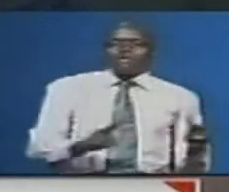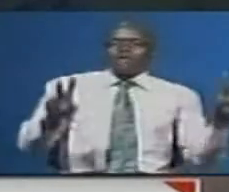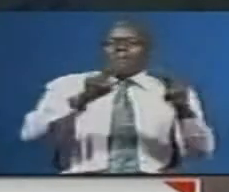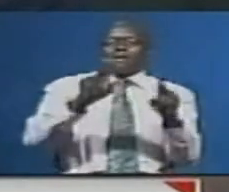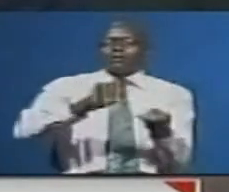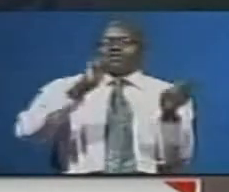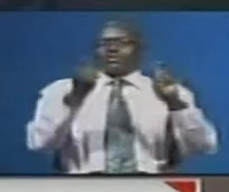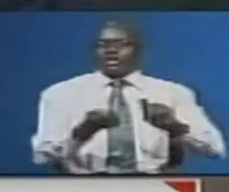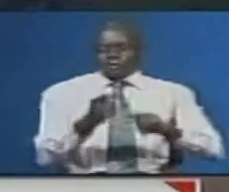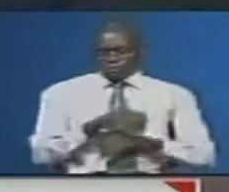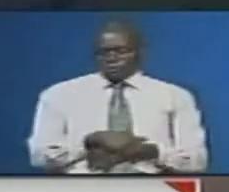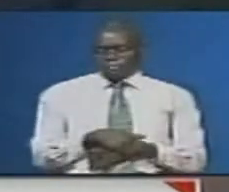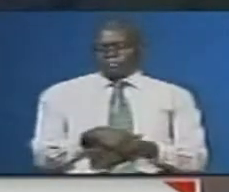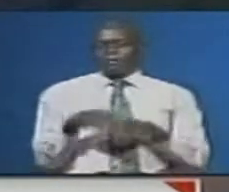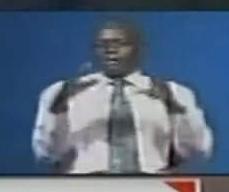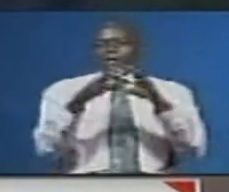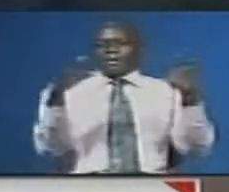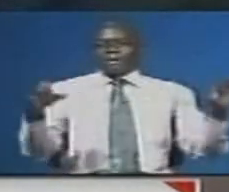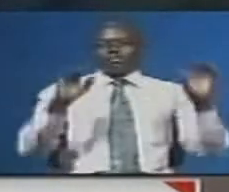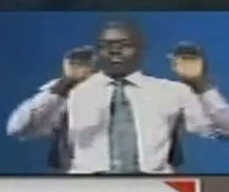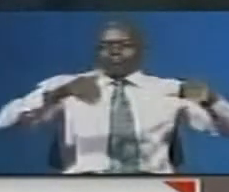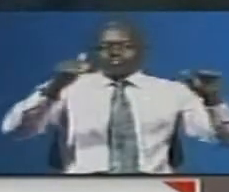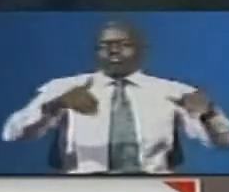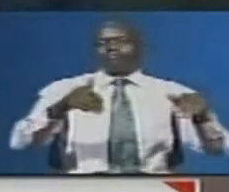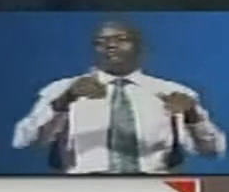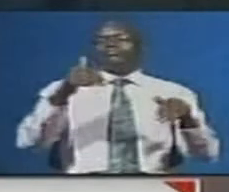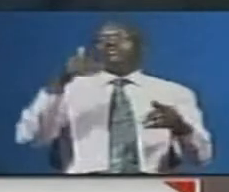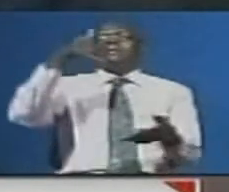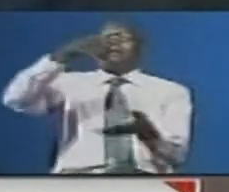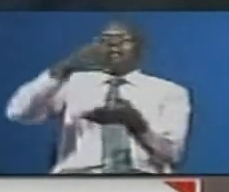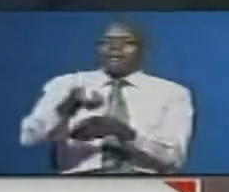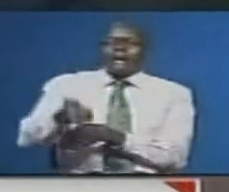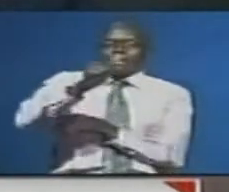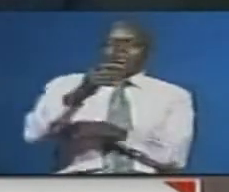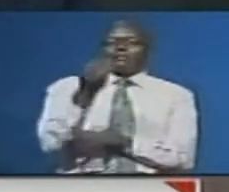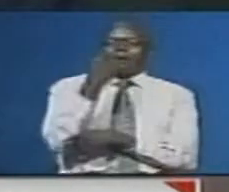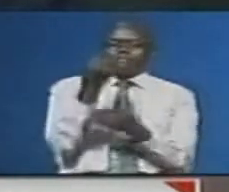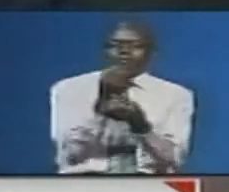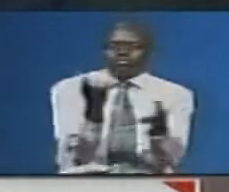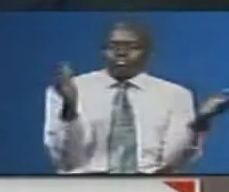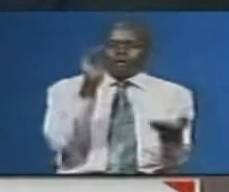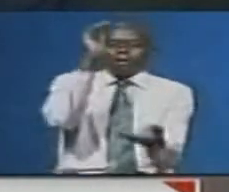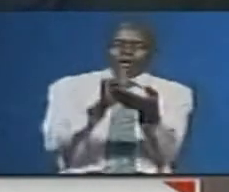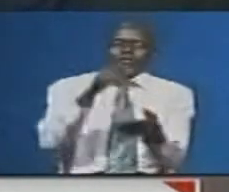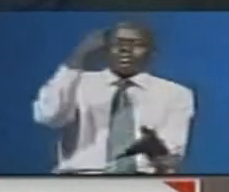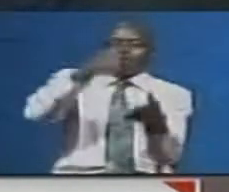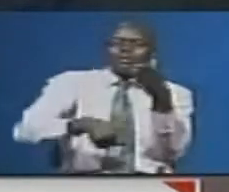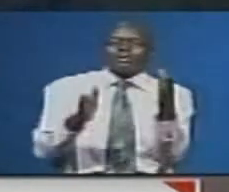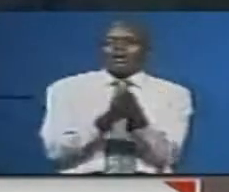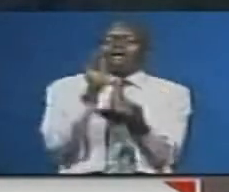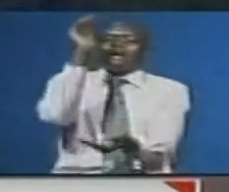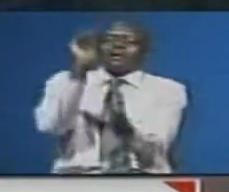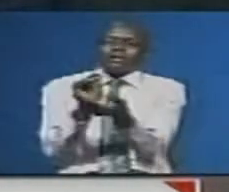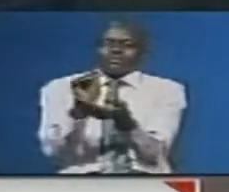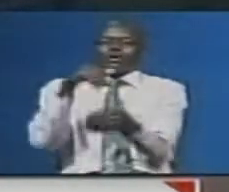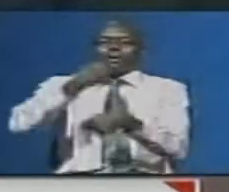chain. The expansion of agricultural output will also increase food supplies, reduce food prices, and bring down the